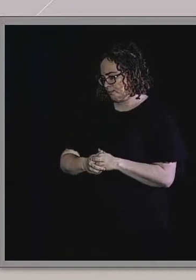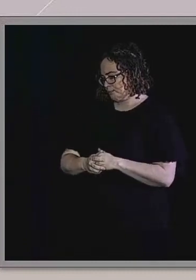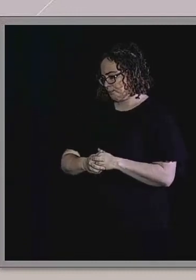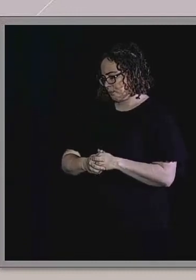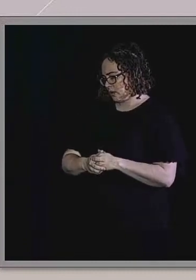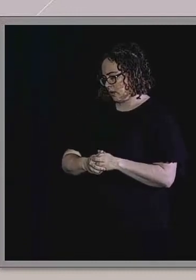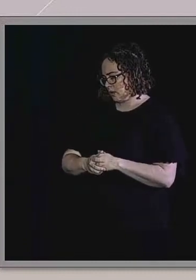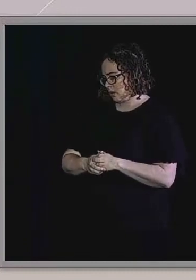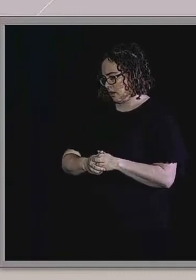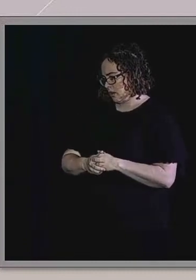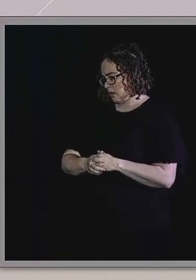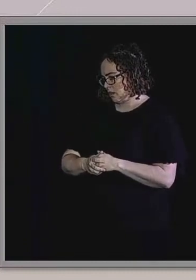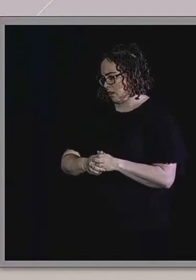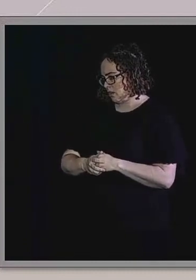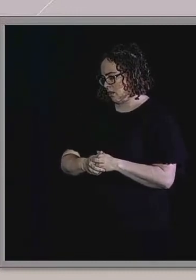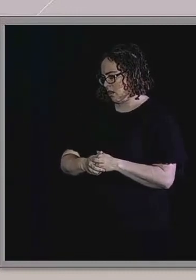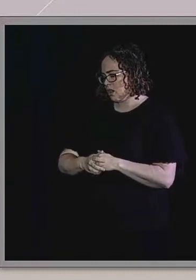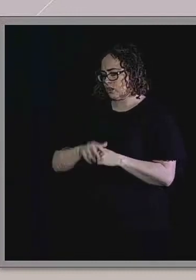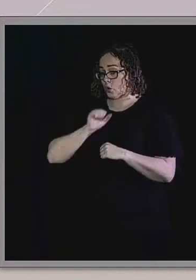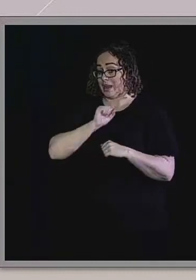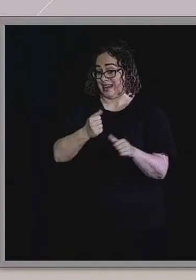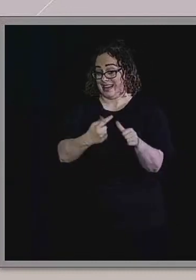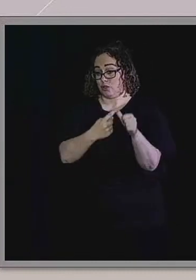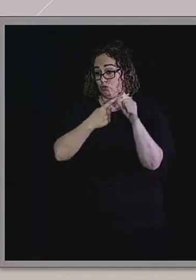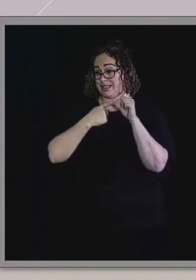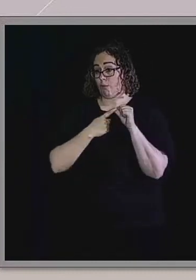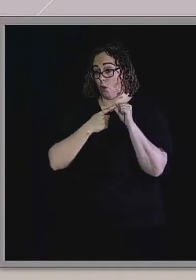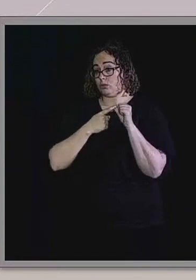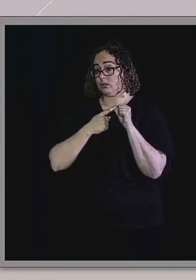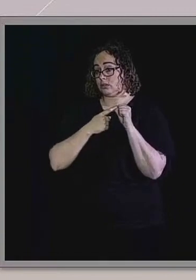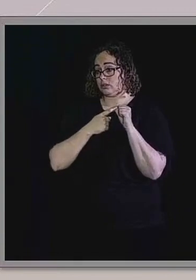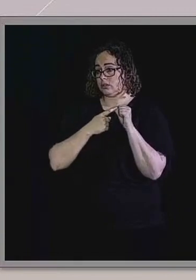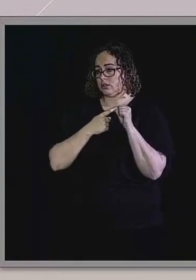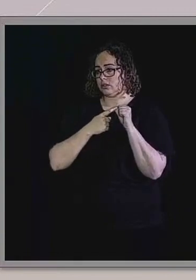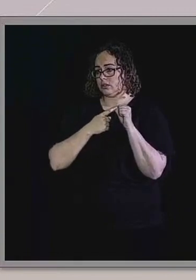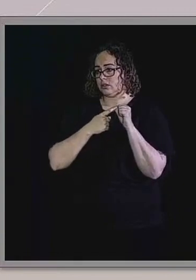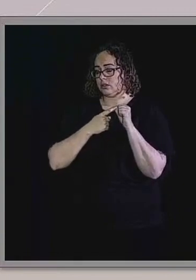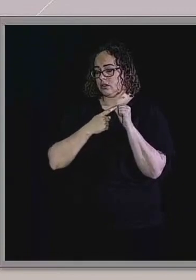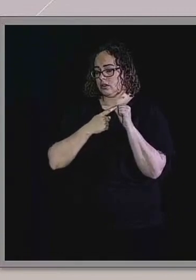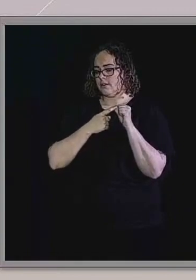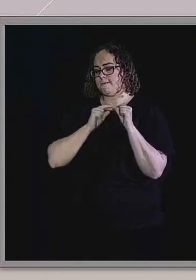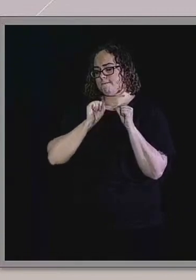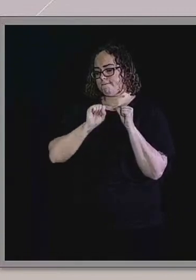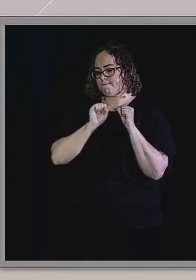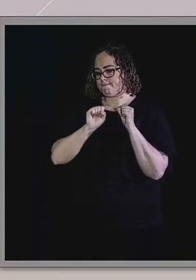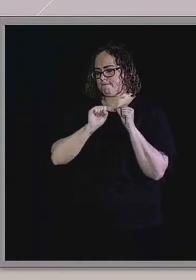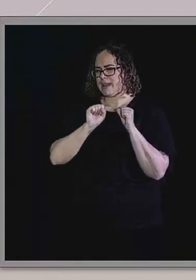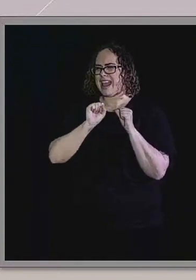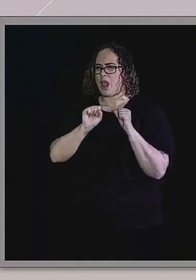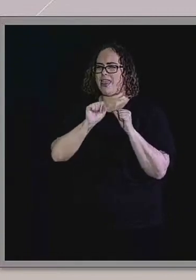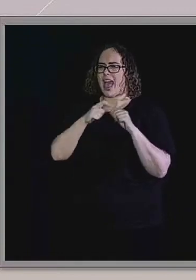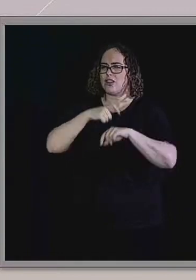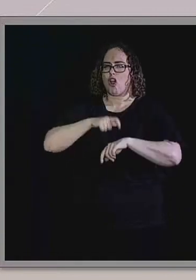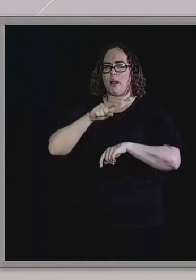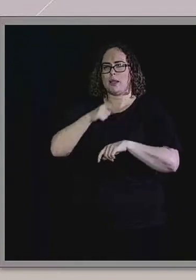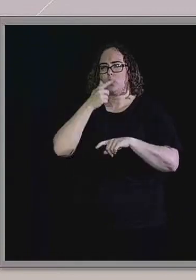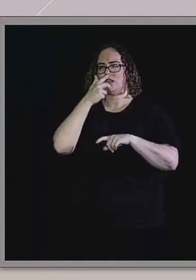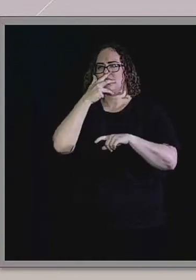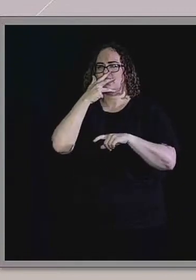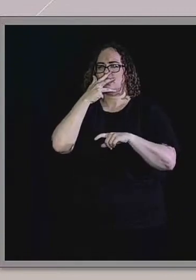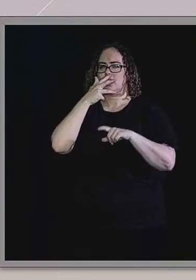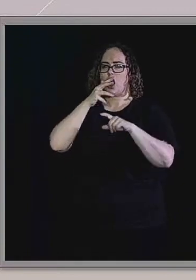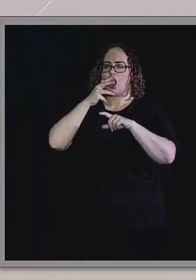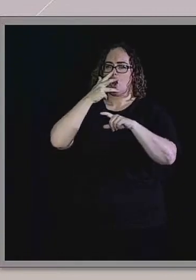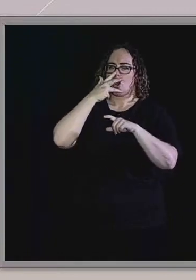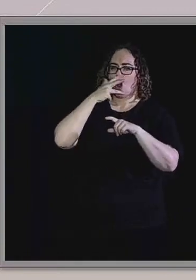and with that response, I paused and I thought, well, and he was in his, I think, late 90s, probably early 100s. And